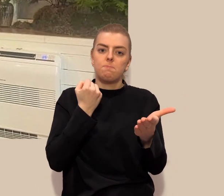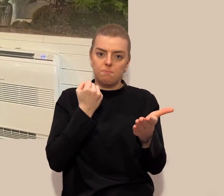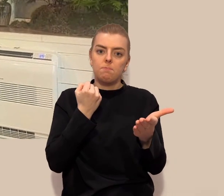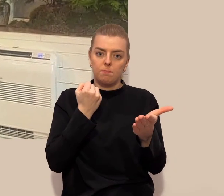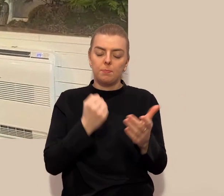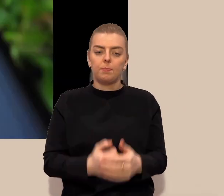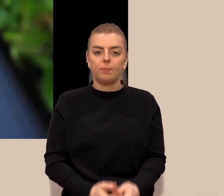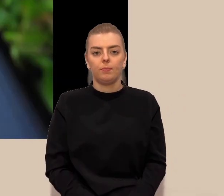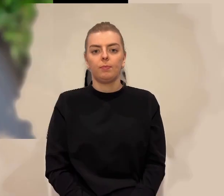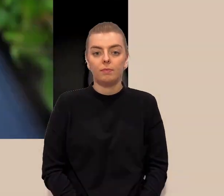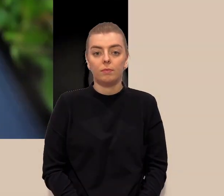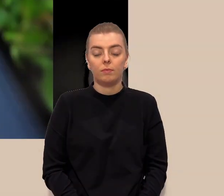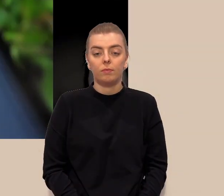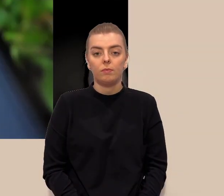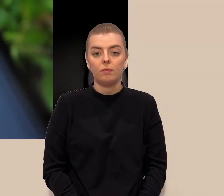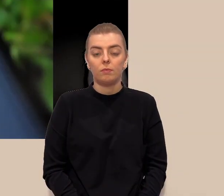incredibly exciting.